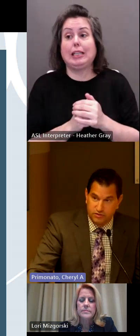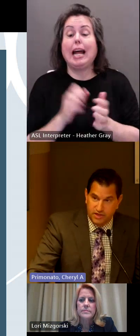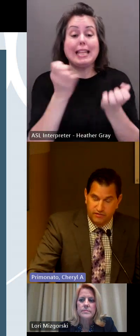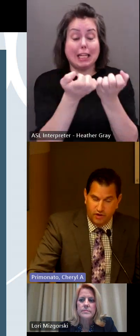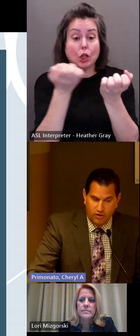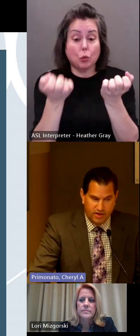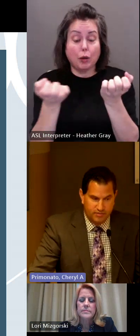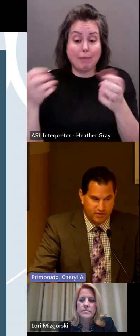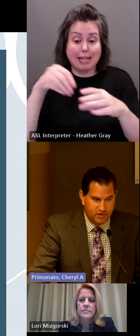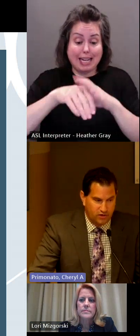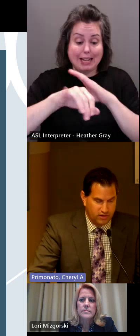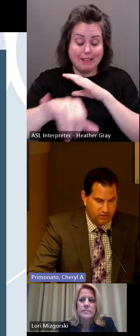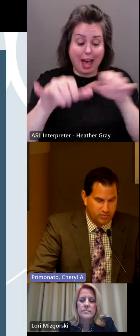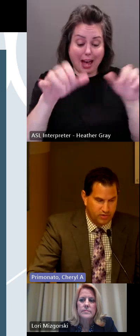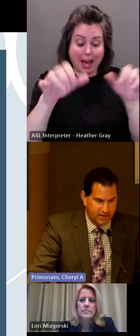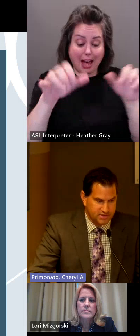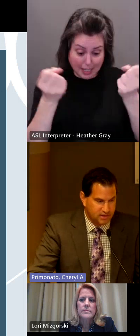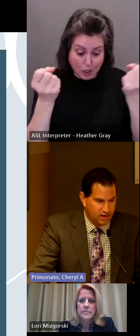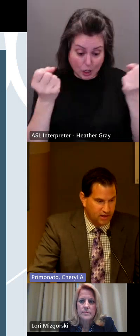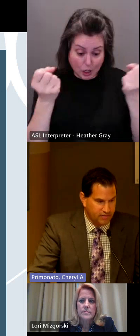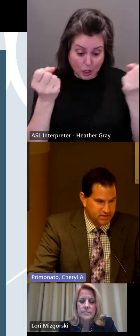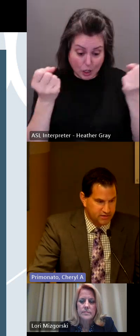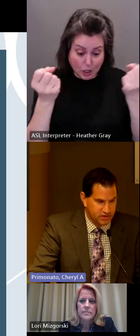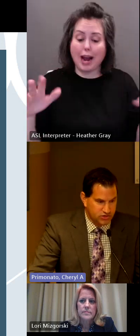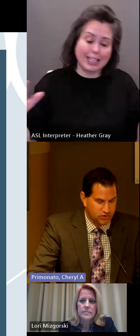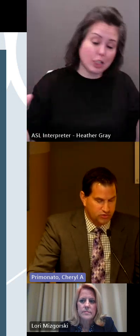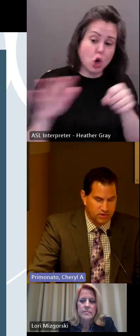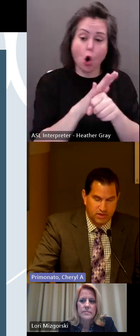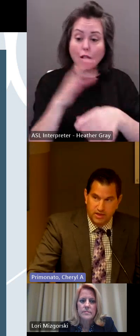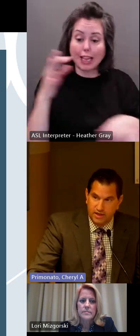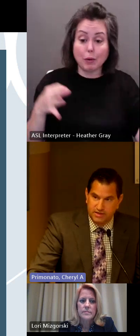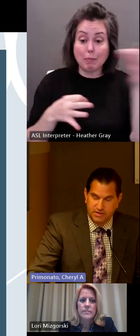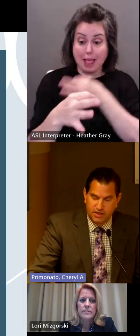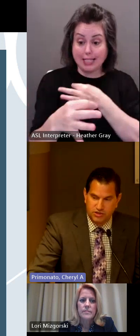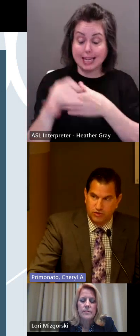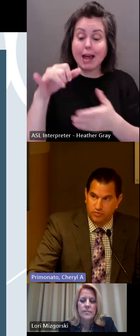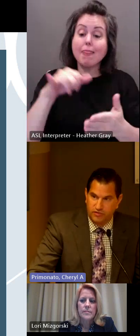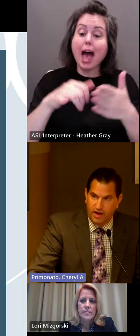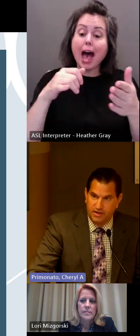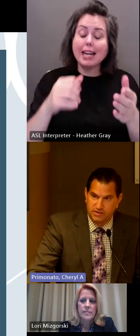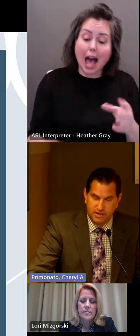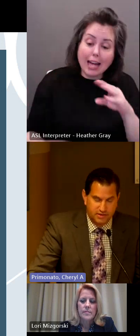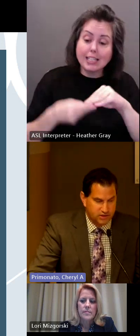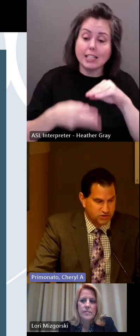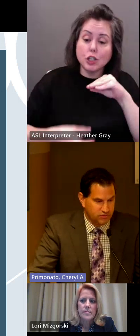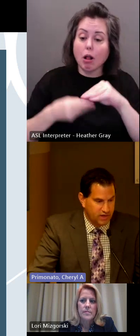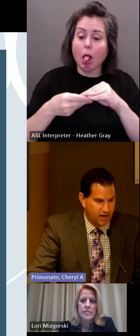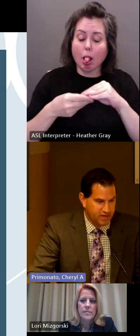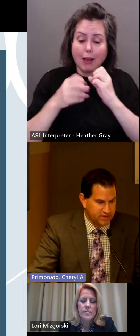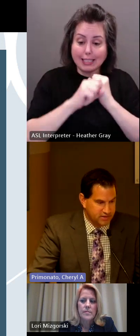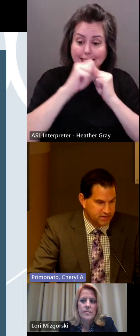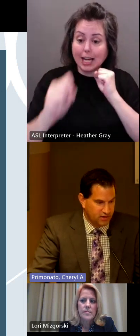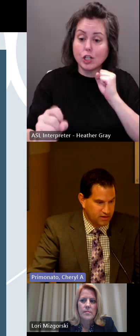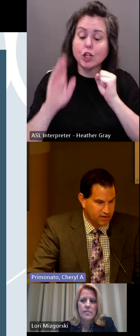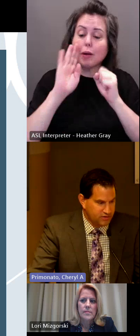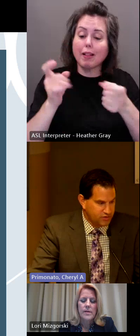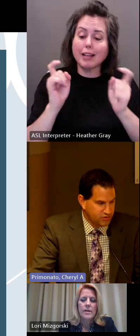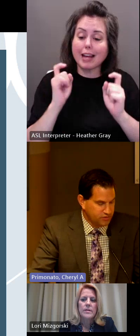and the vehicles have already been totally replaced. This additional extension will provide us the additional